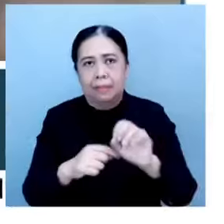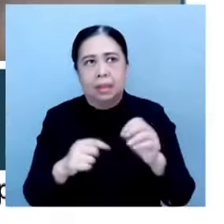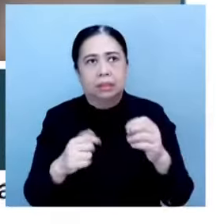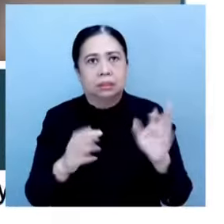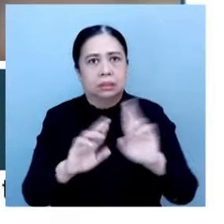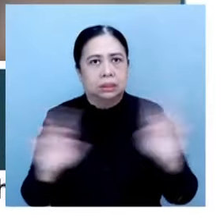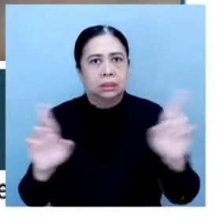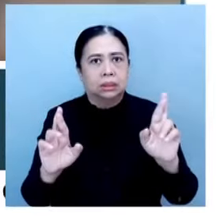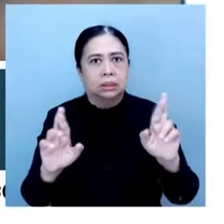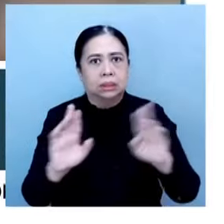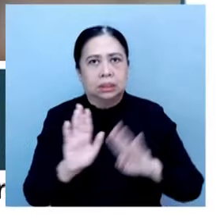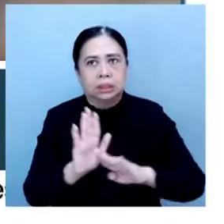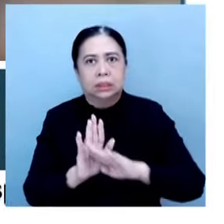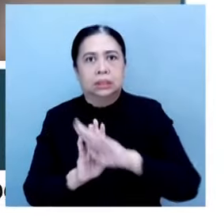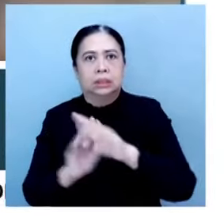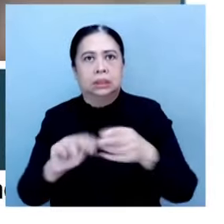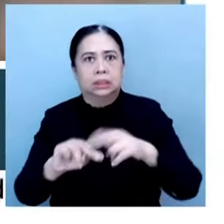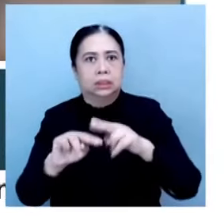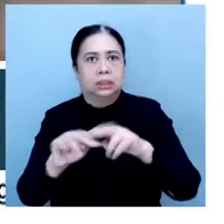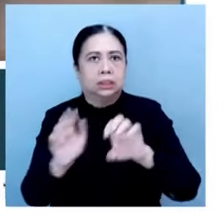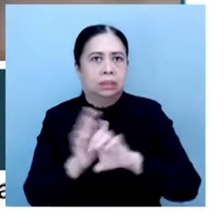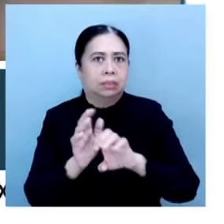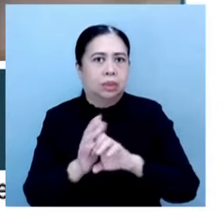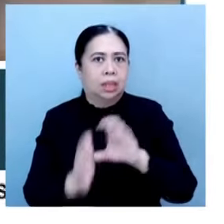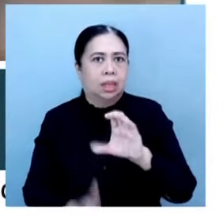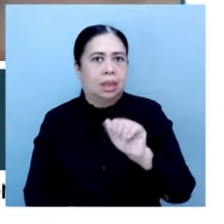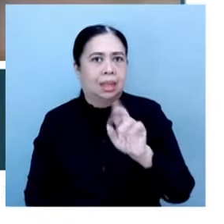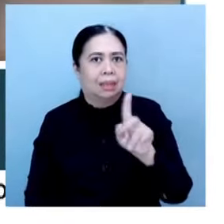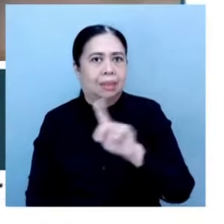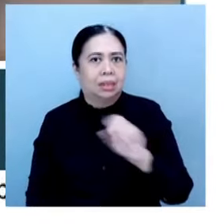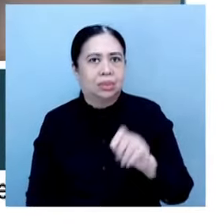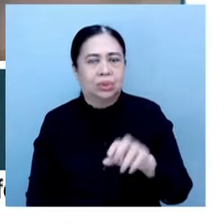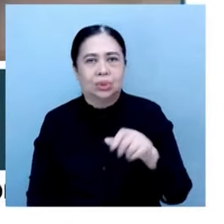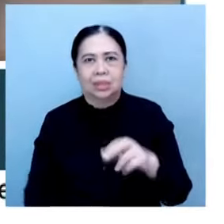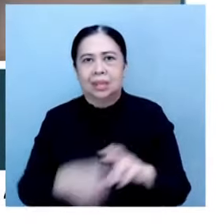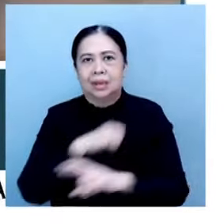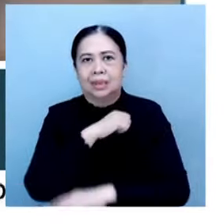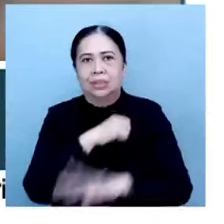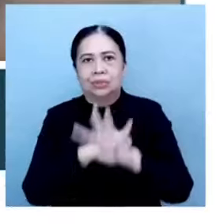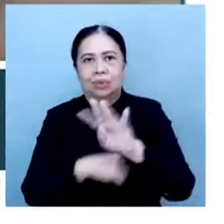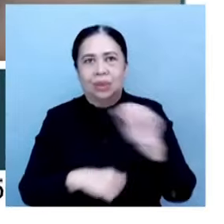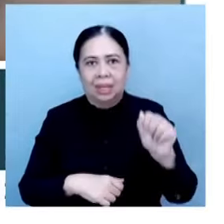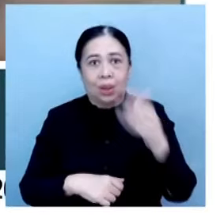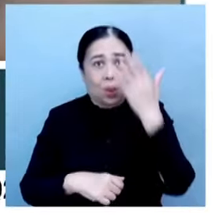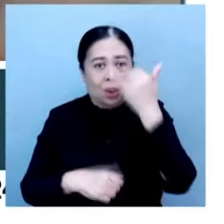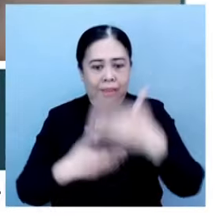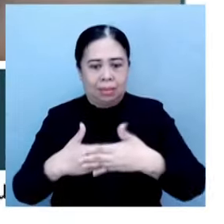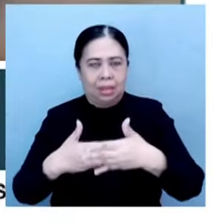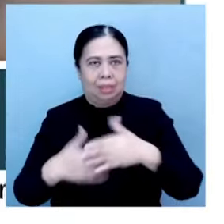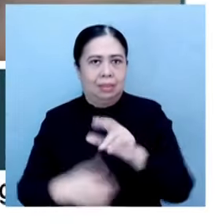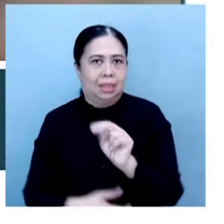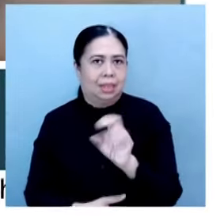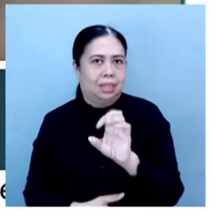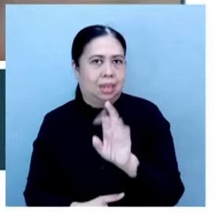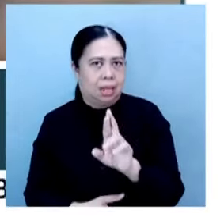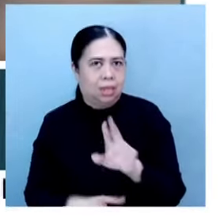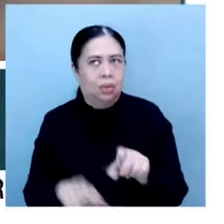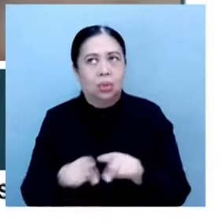in other areas like Calabarzon because of its proximity to NCR and of course